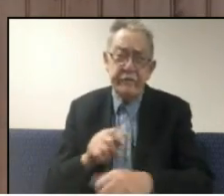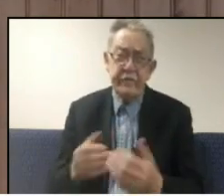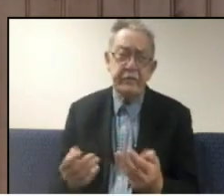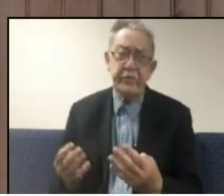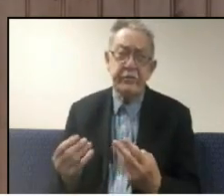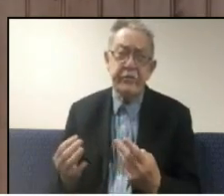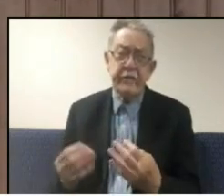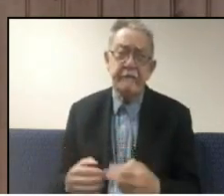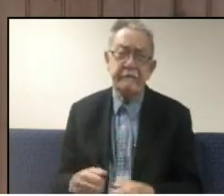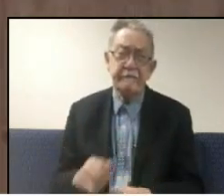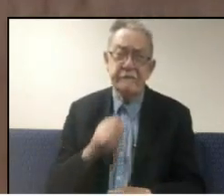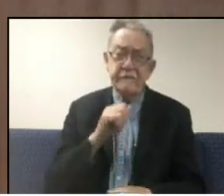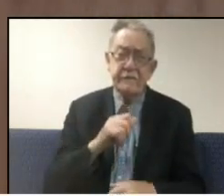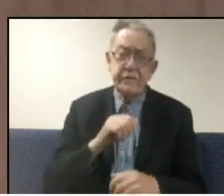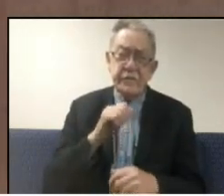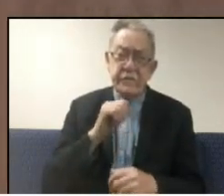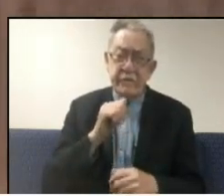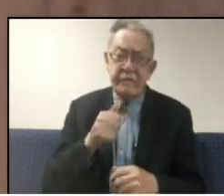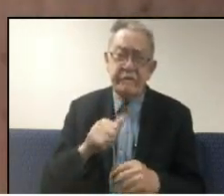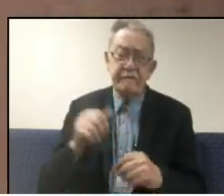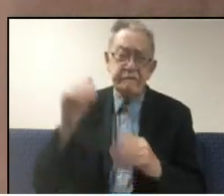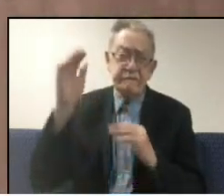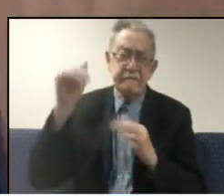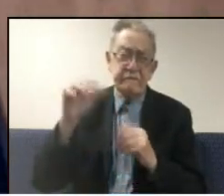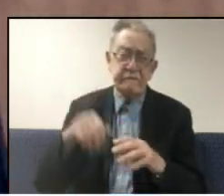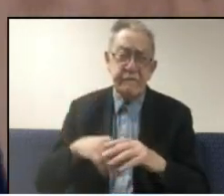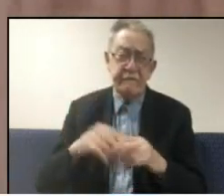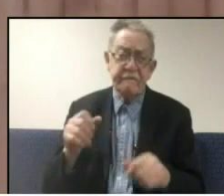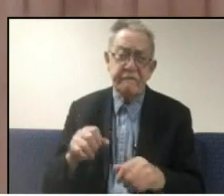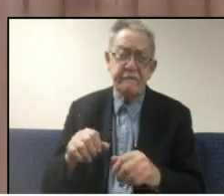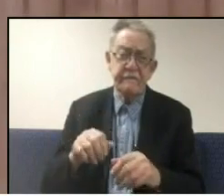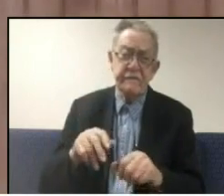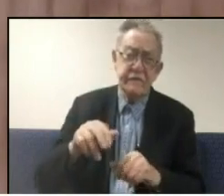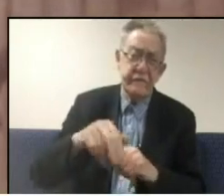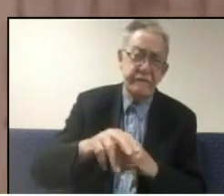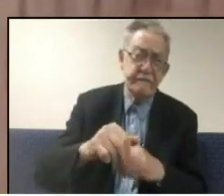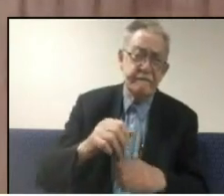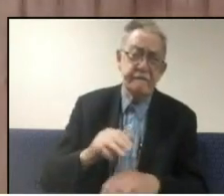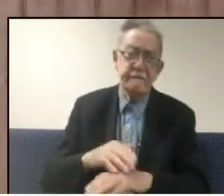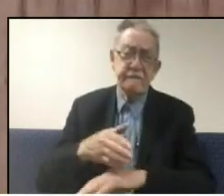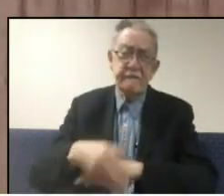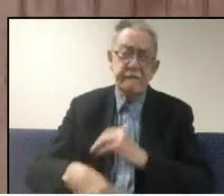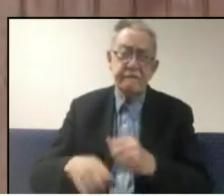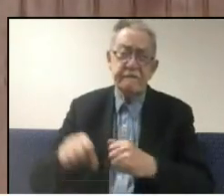don't expect that God does this when you walk off the stage with your high school diploma.